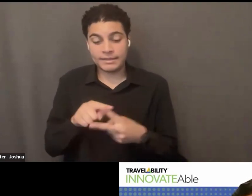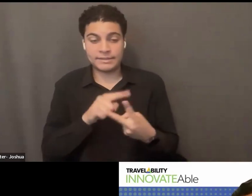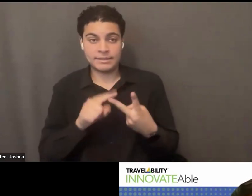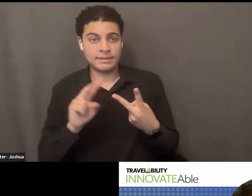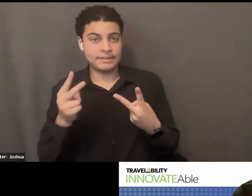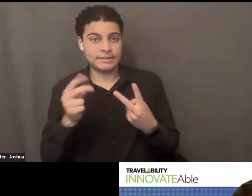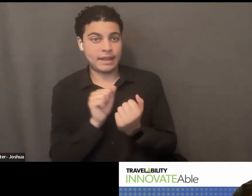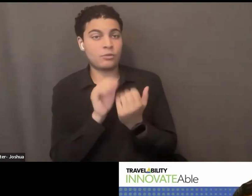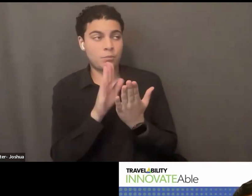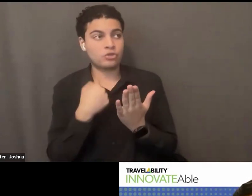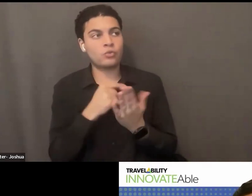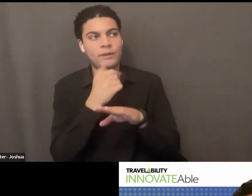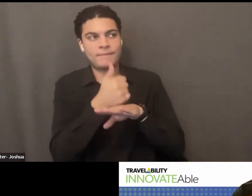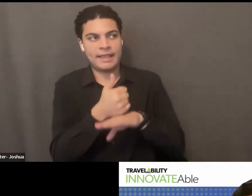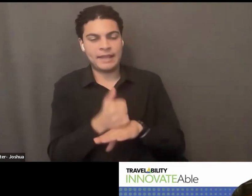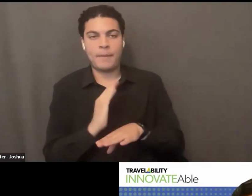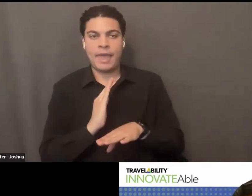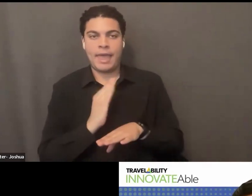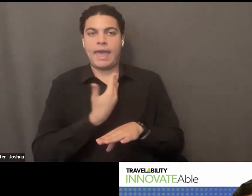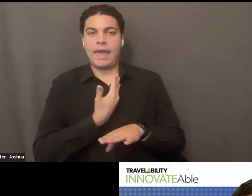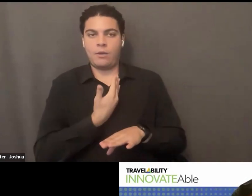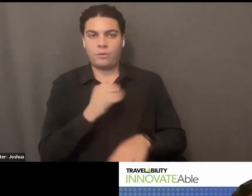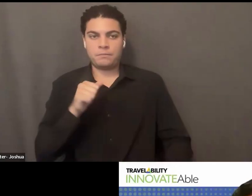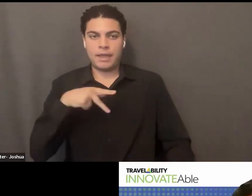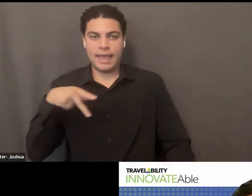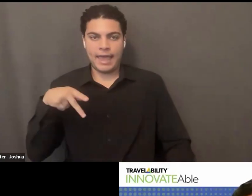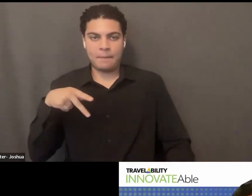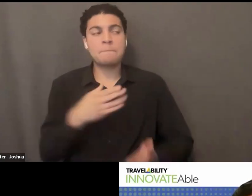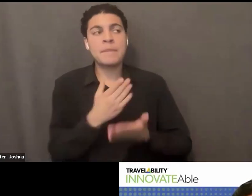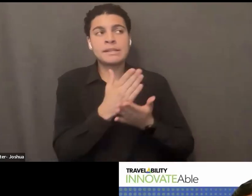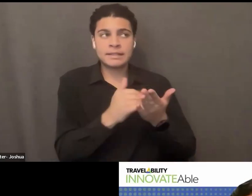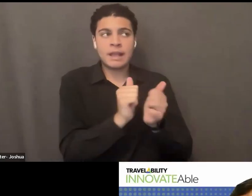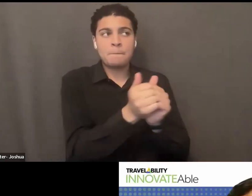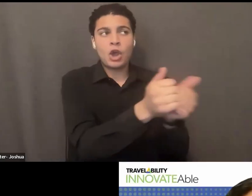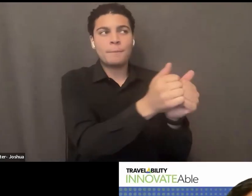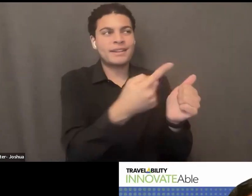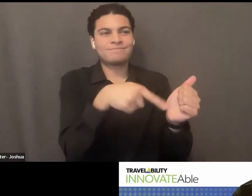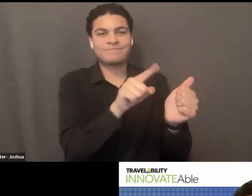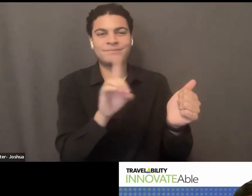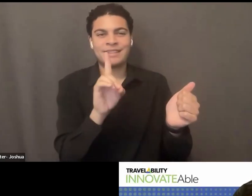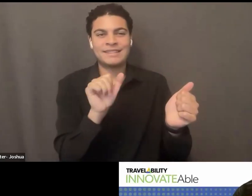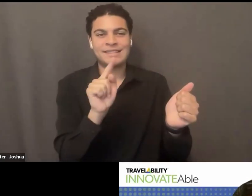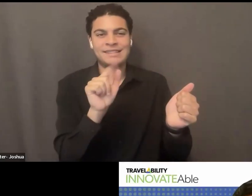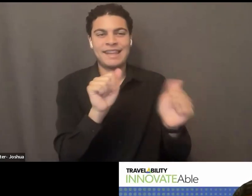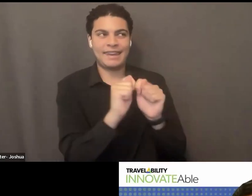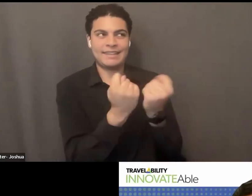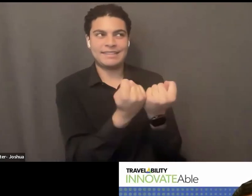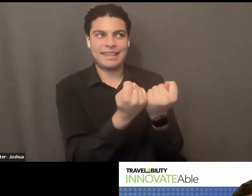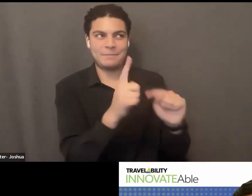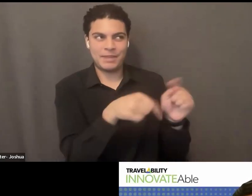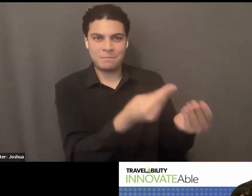there is few competitions where there is no data provided by the either by the league or by the